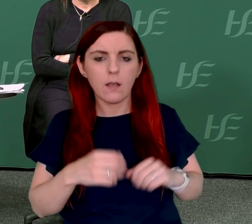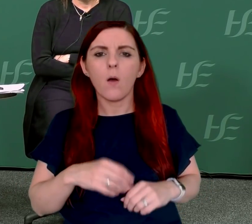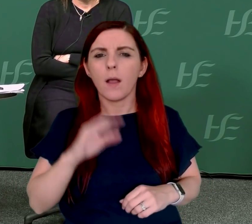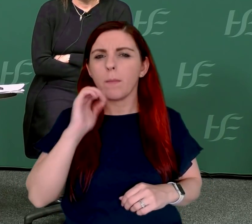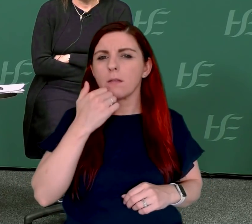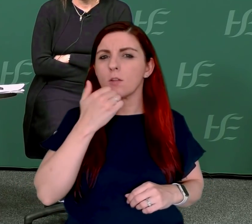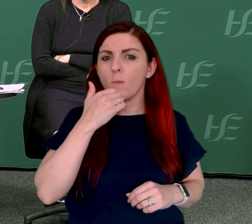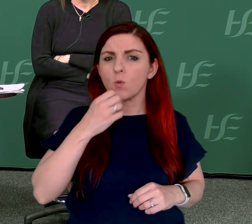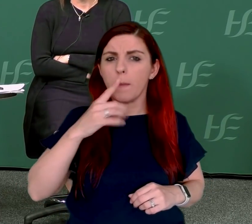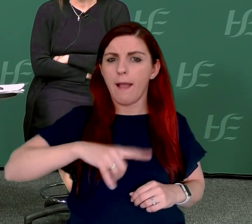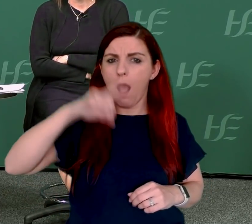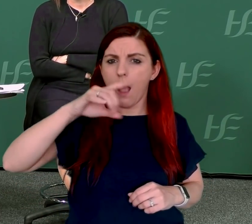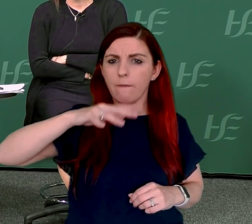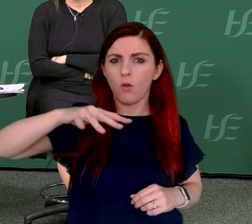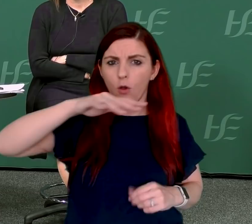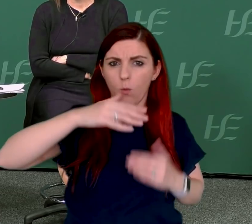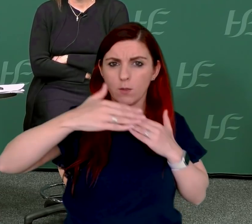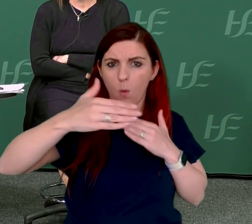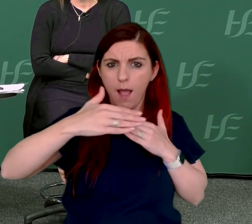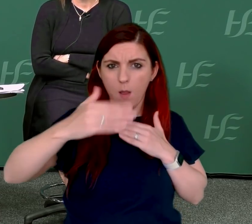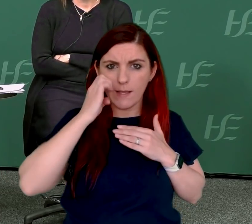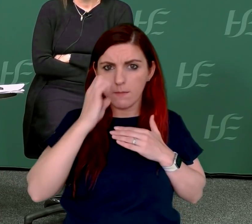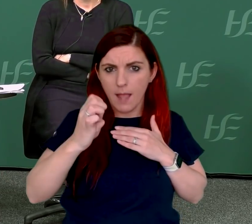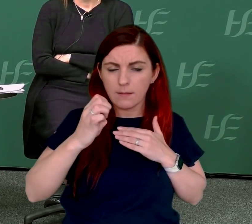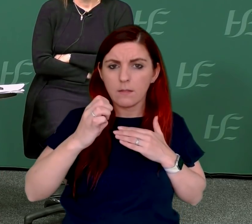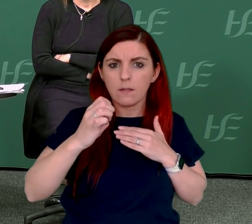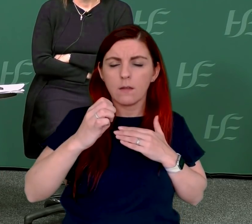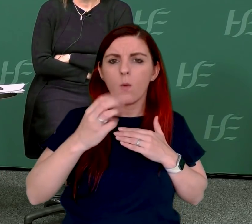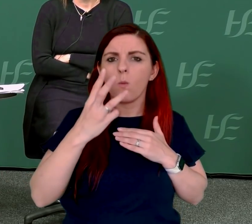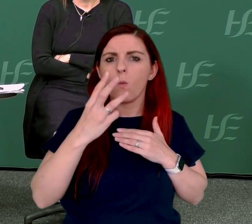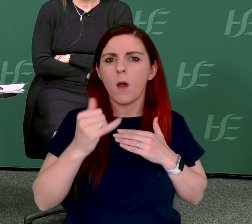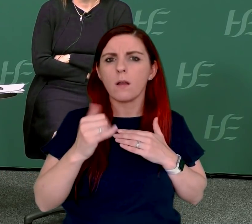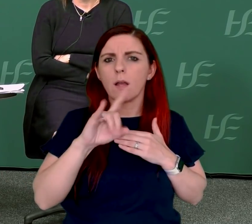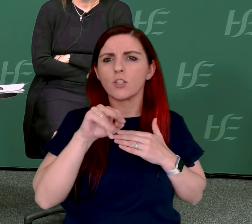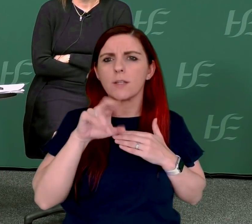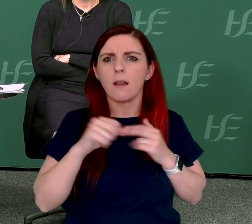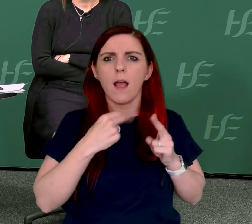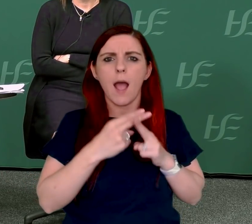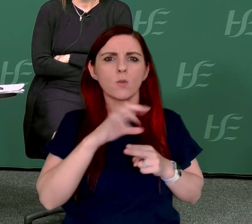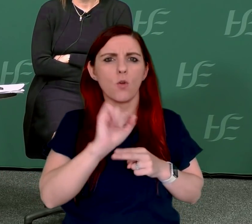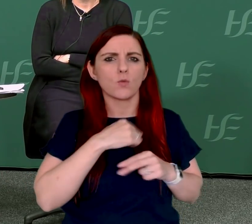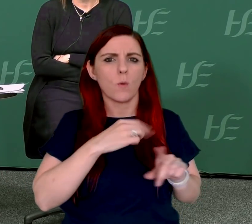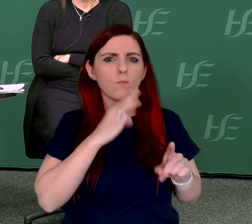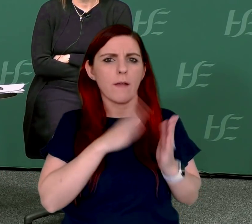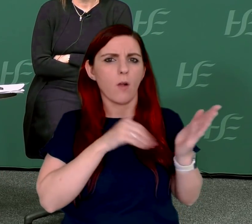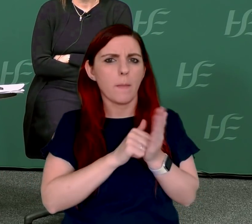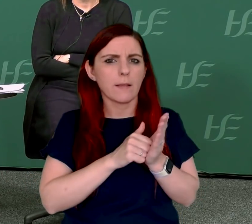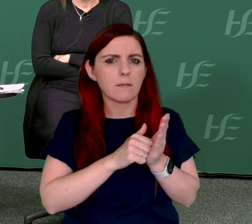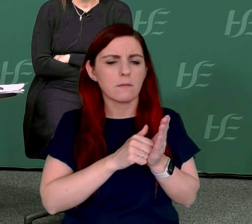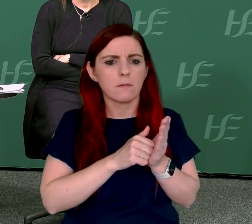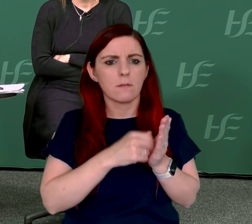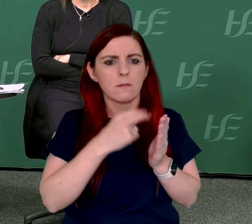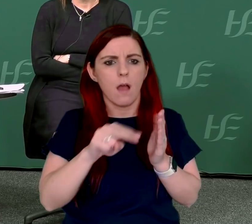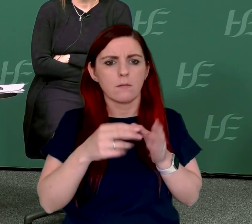high for perhaps quite a while, why is it that the HSE is outsourcing to private companies as opposed to ramping up